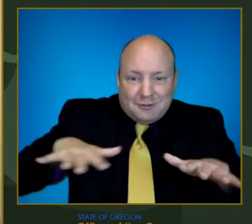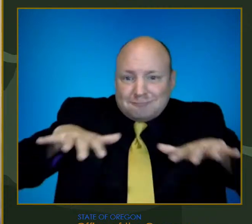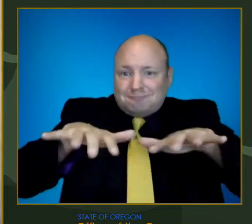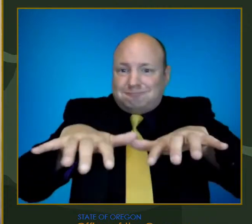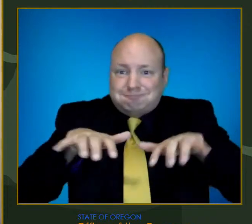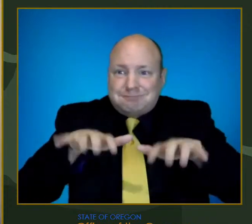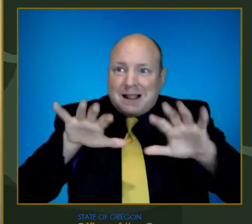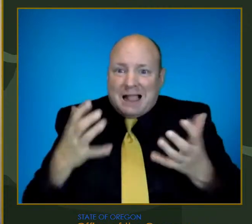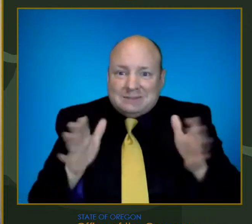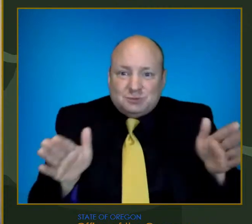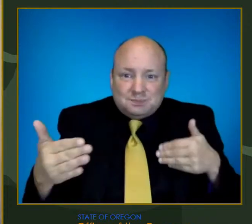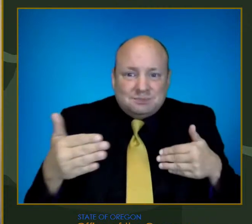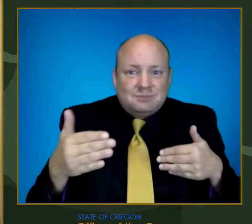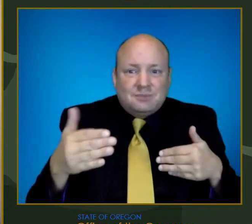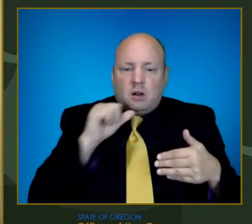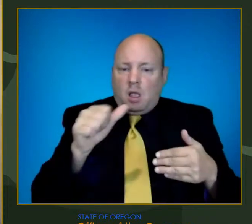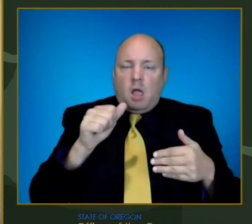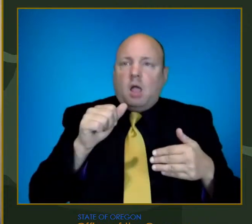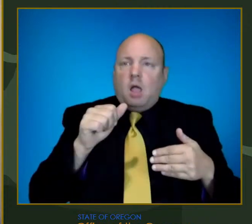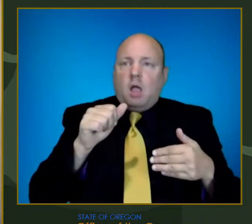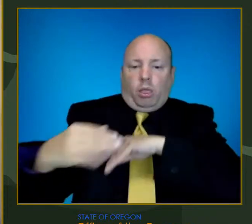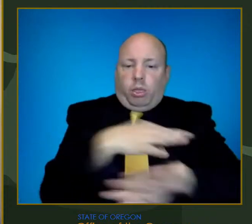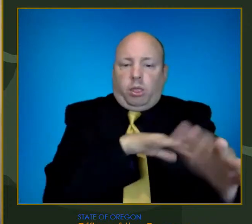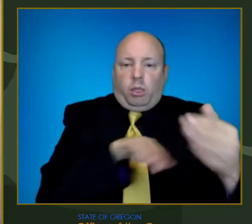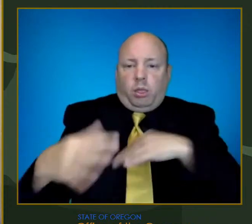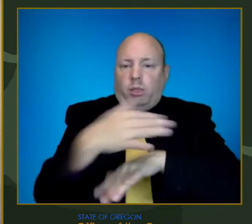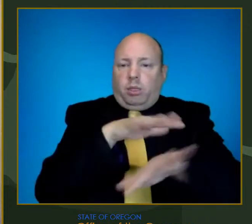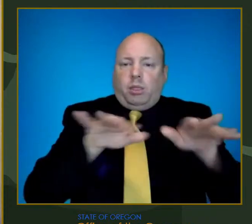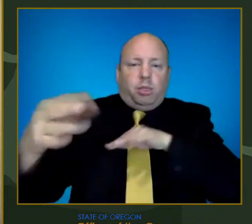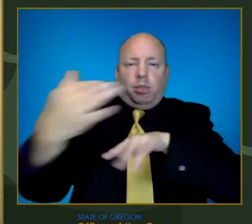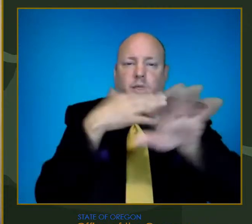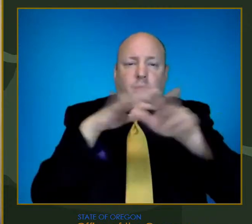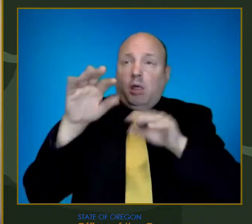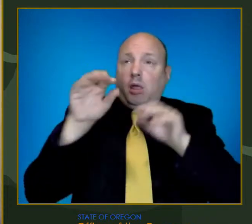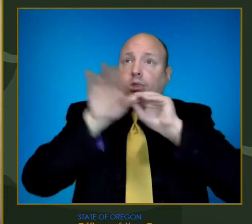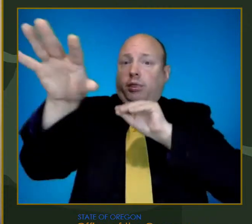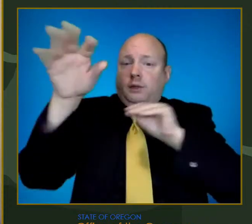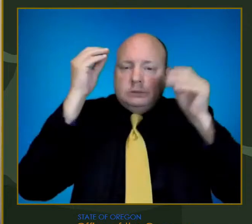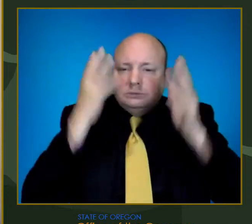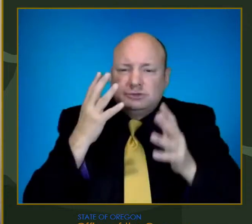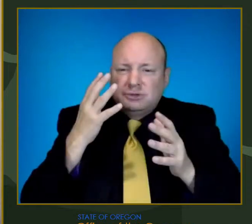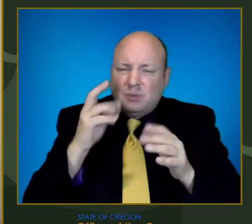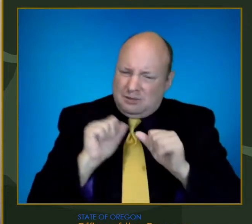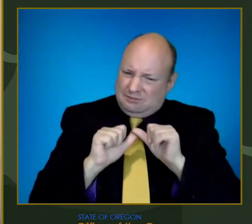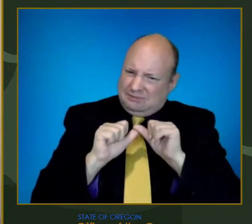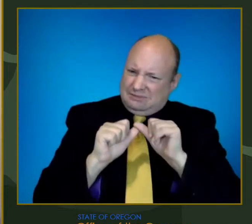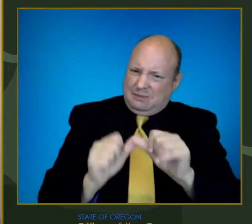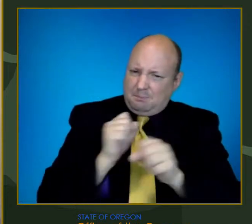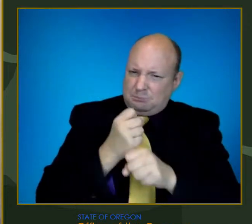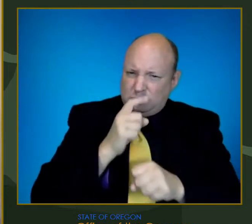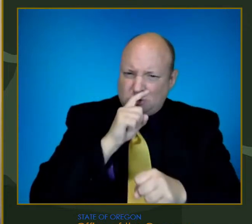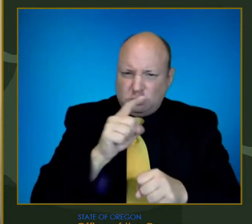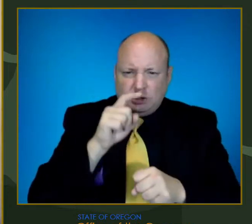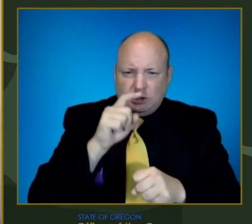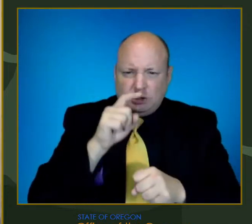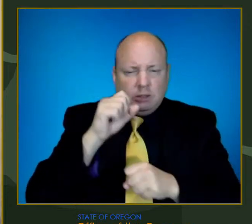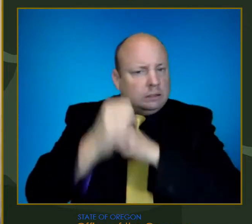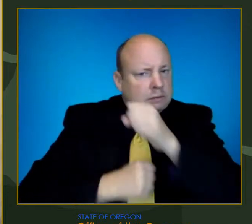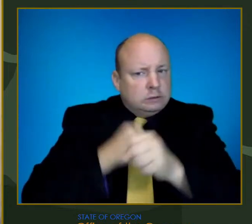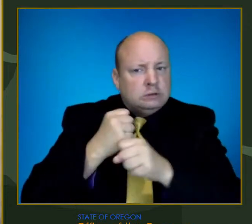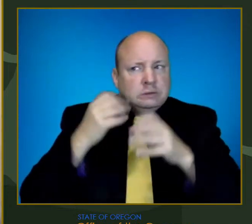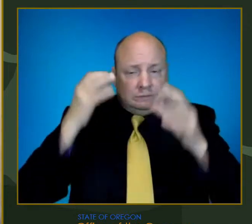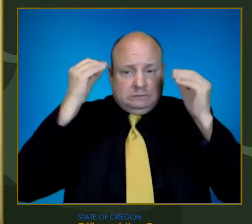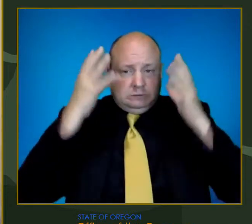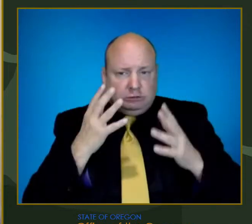by going in and out with quarantines and cases. So having our teachers and staff in those settings vaccinated are a